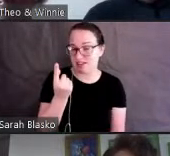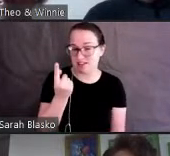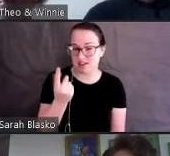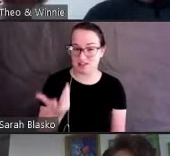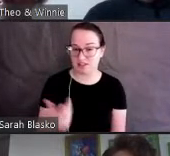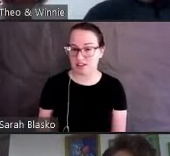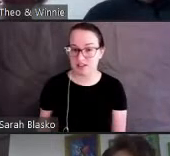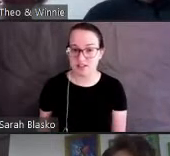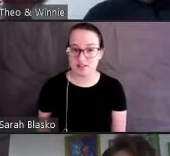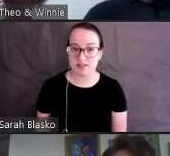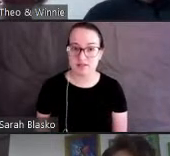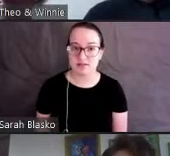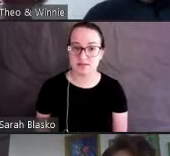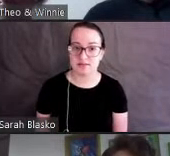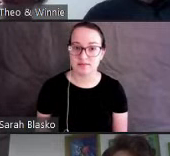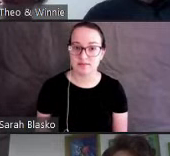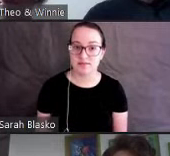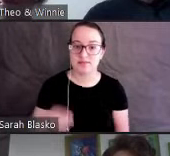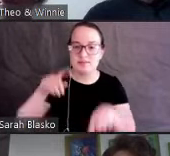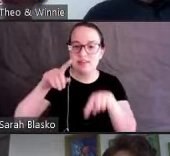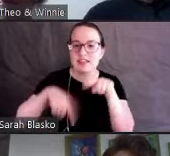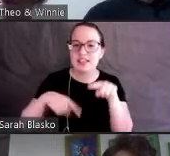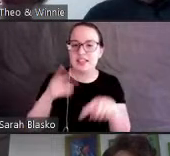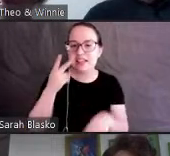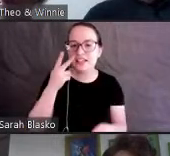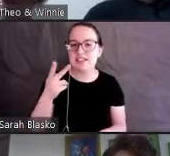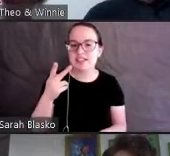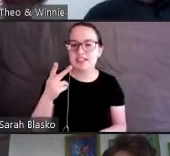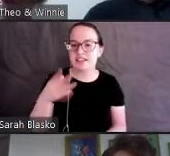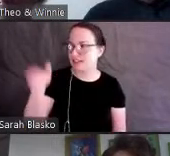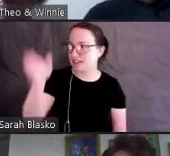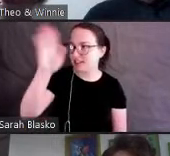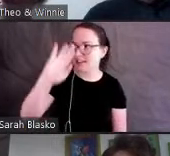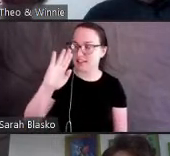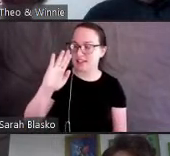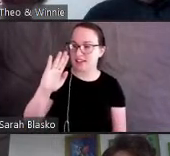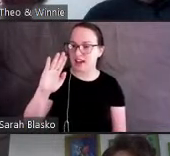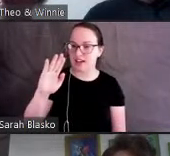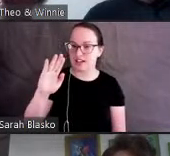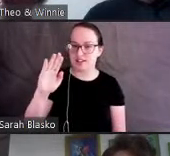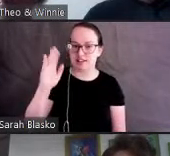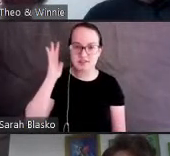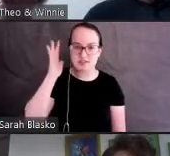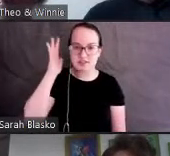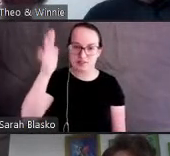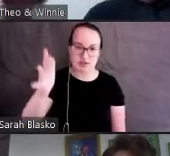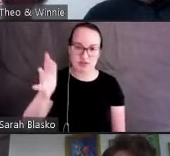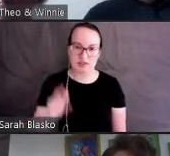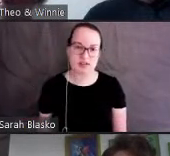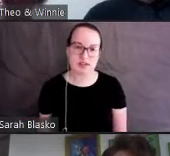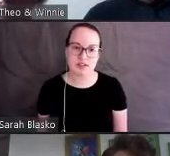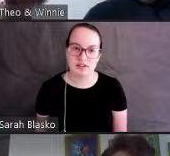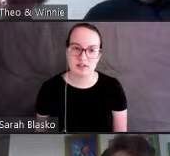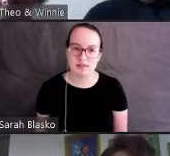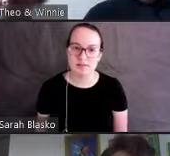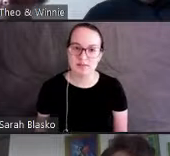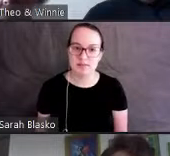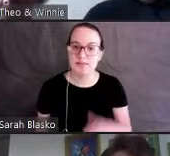because they couldn't see what he had in mind. Paul would talk about it in Ephesus as a